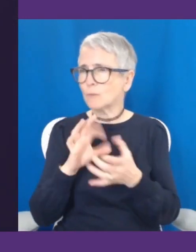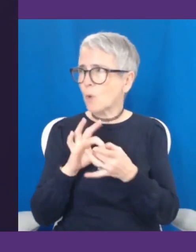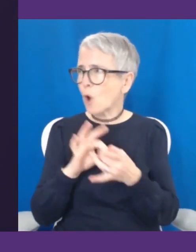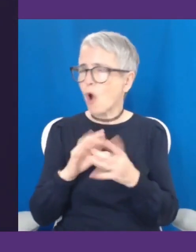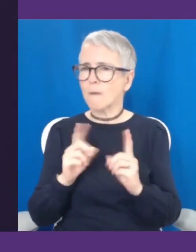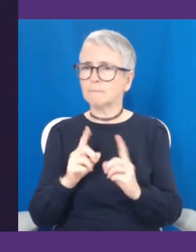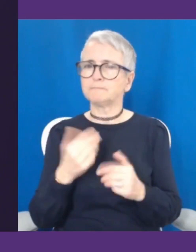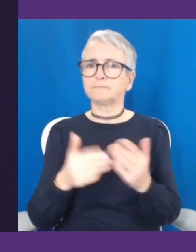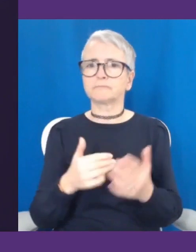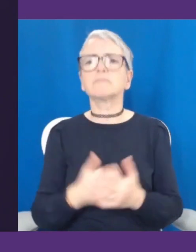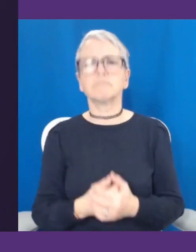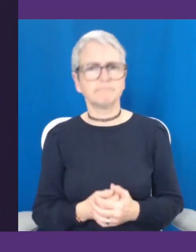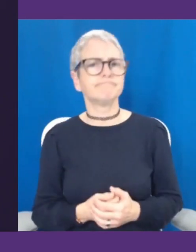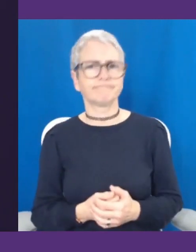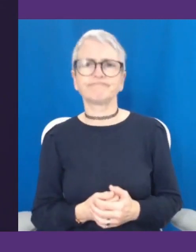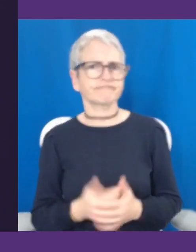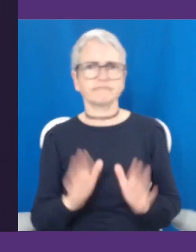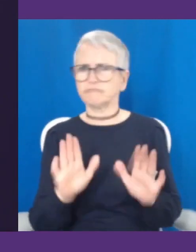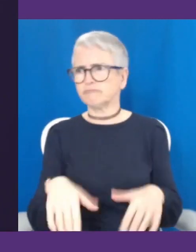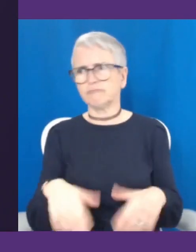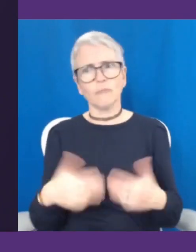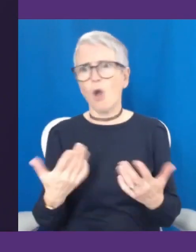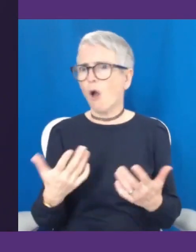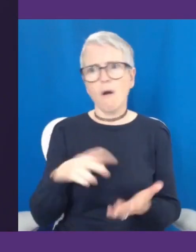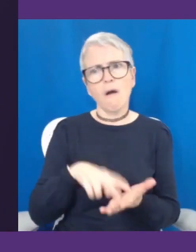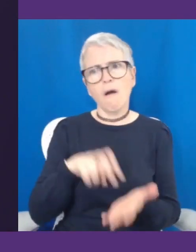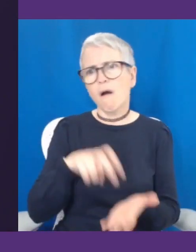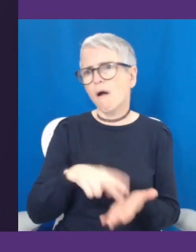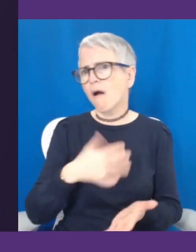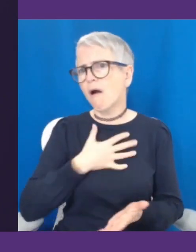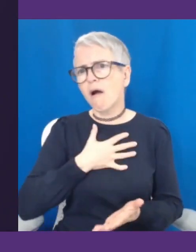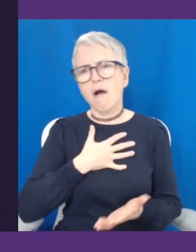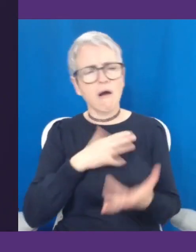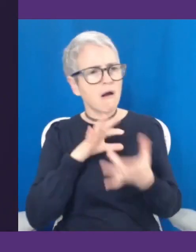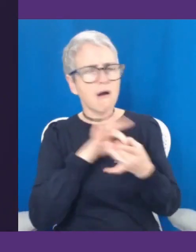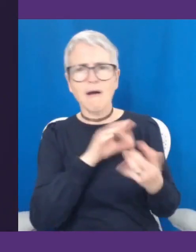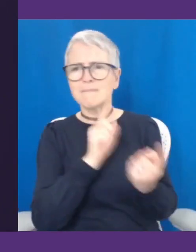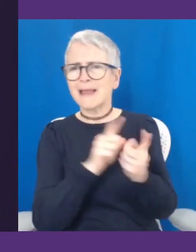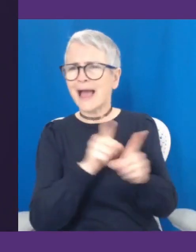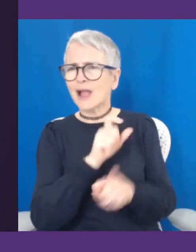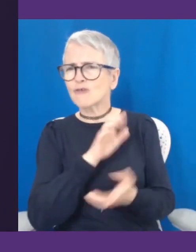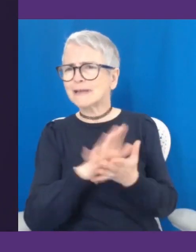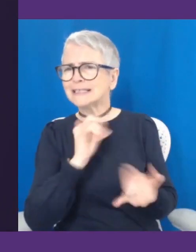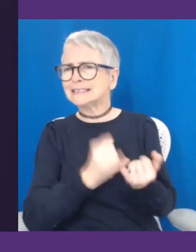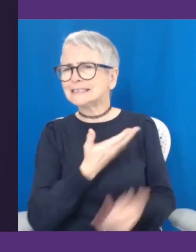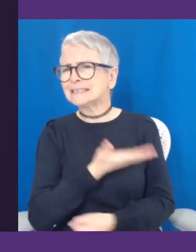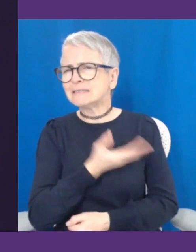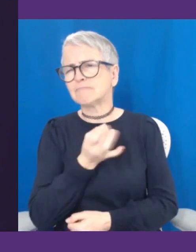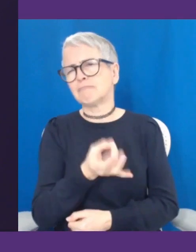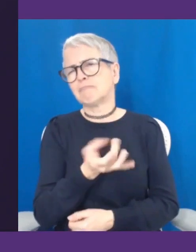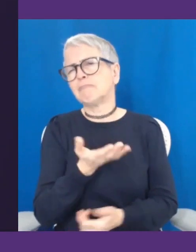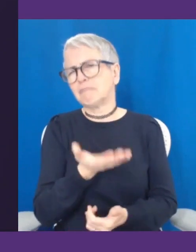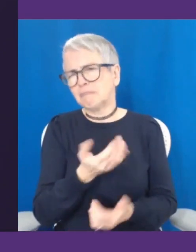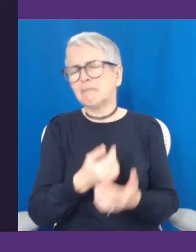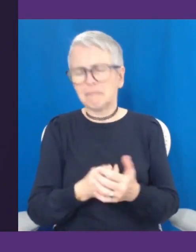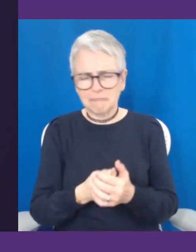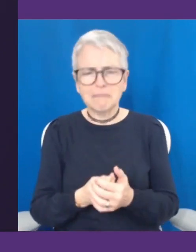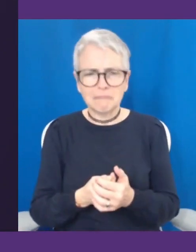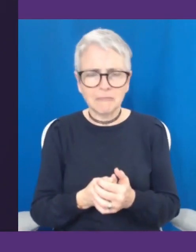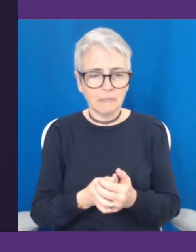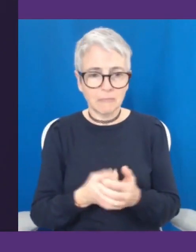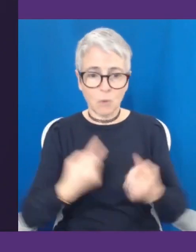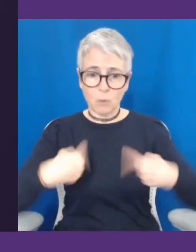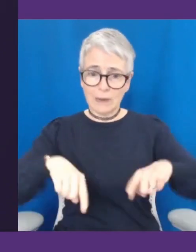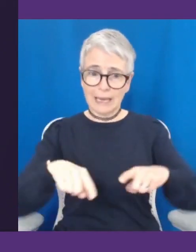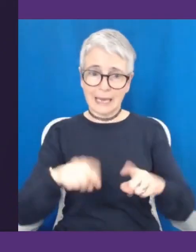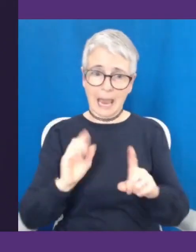mean, it's an absolute pleasure to meet folk like Chris. You know, we benefit from some of the work they do upstream in terms of being able to supply services to our